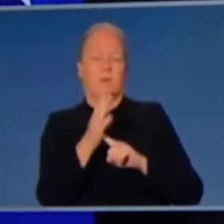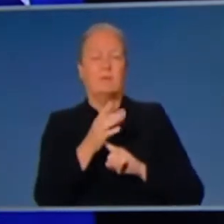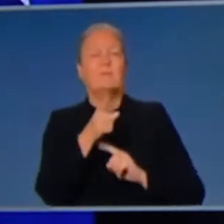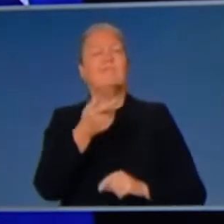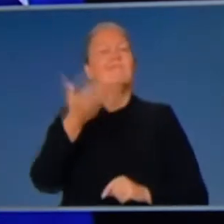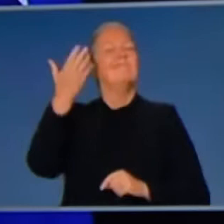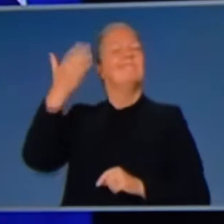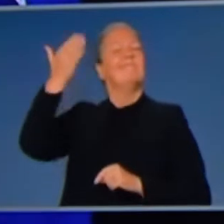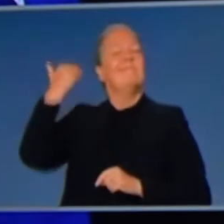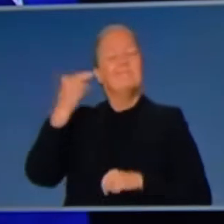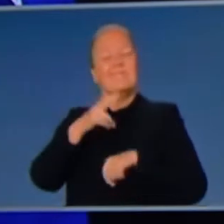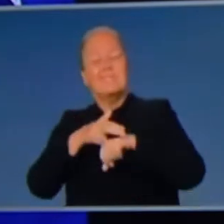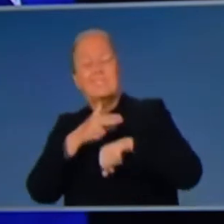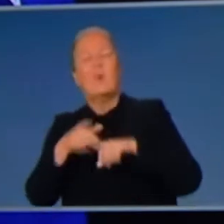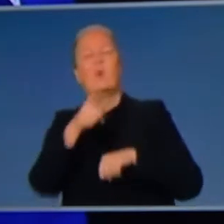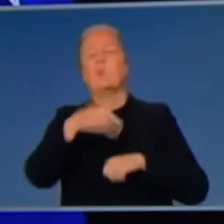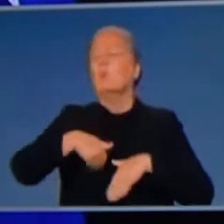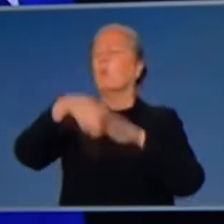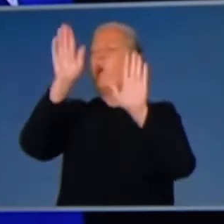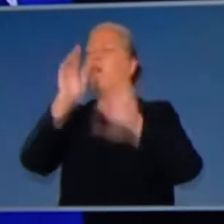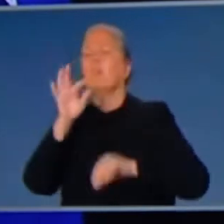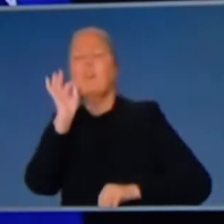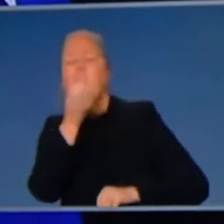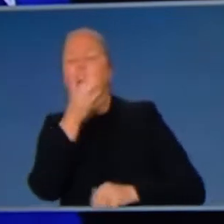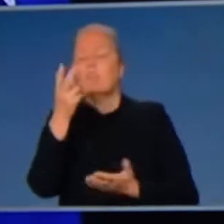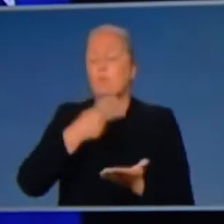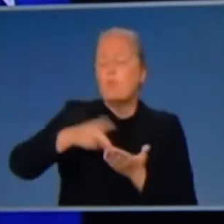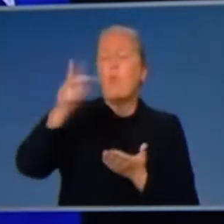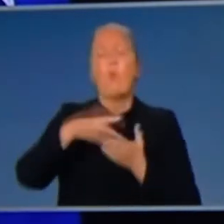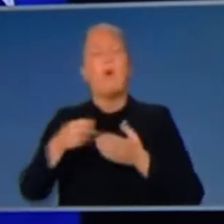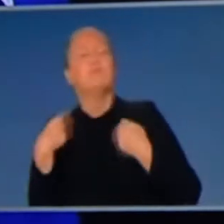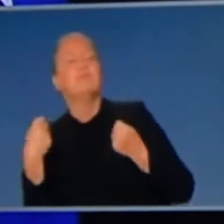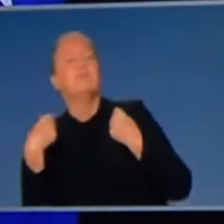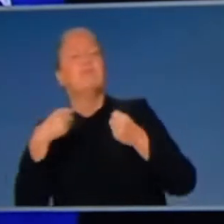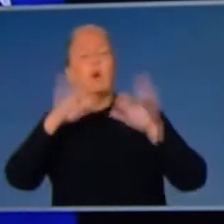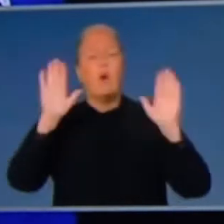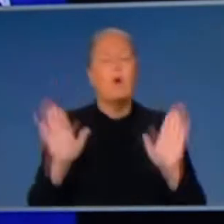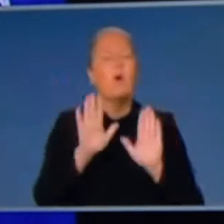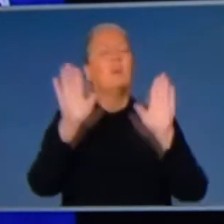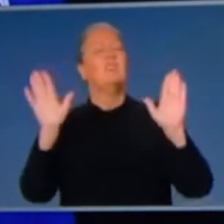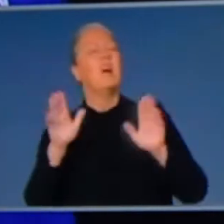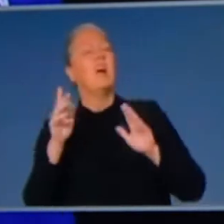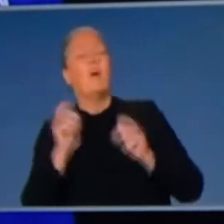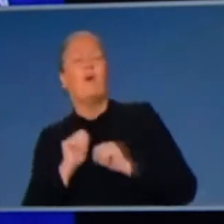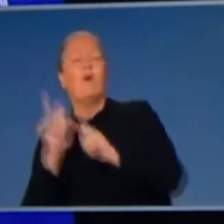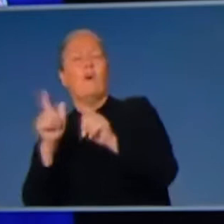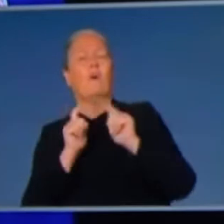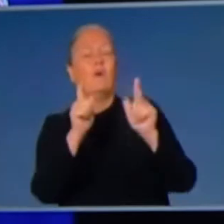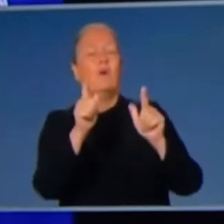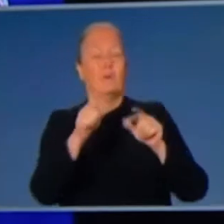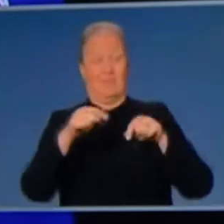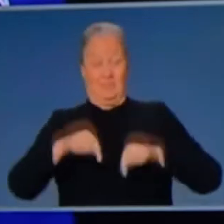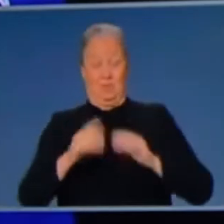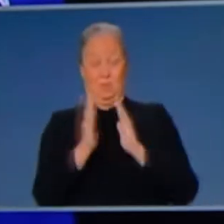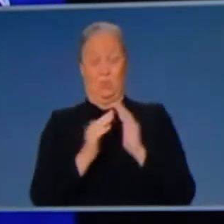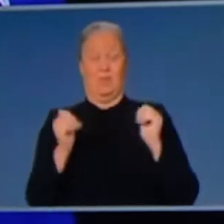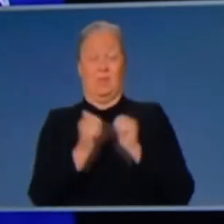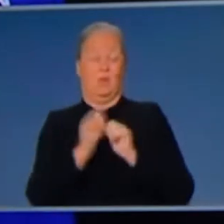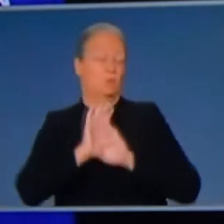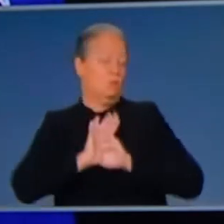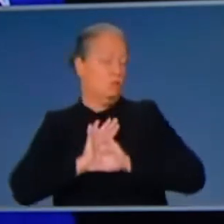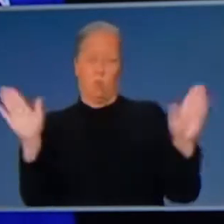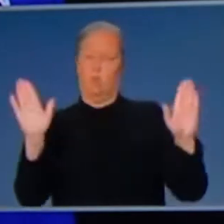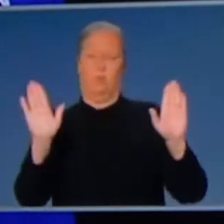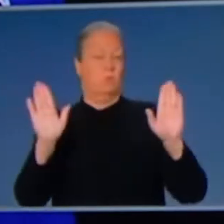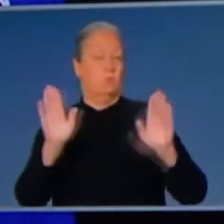public places and parks, or gone away, or wherever you might have been. That is not something you can do this Easter long weekend. We have already seen